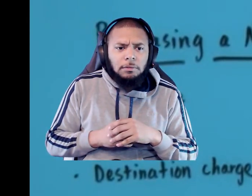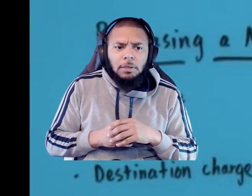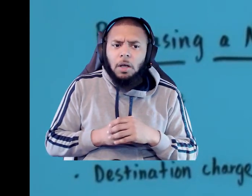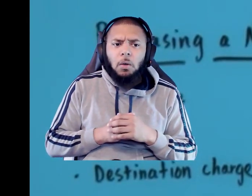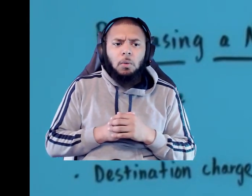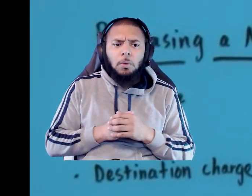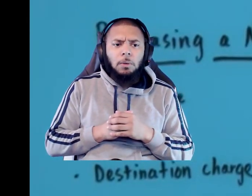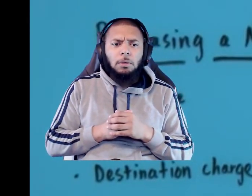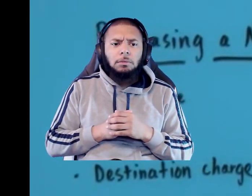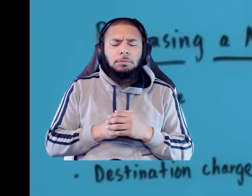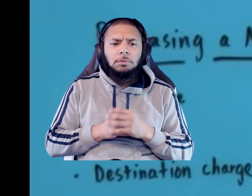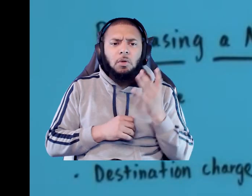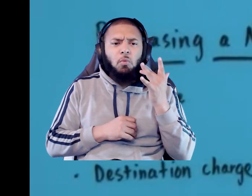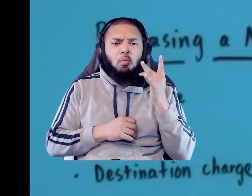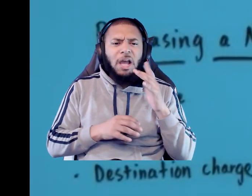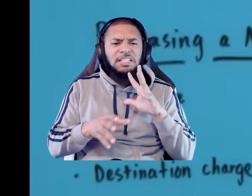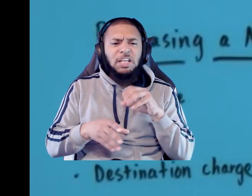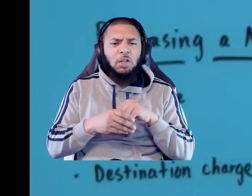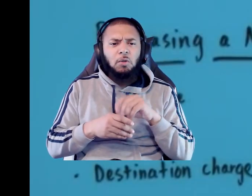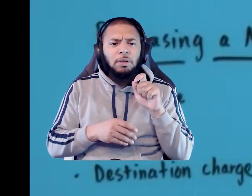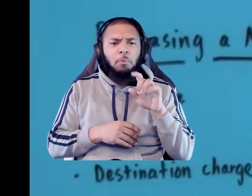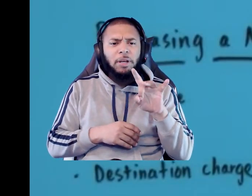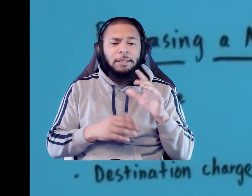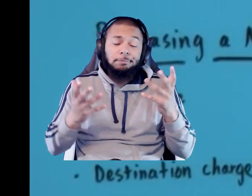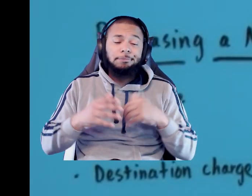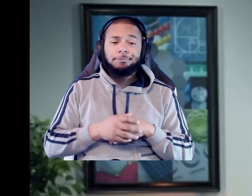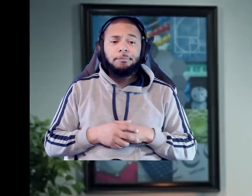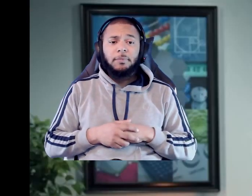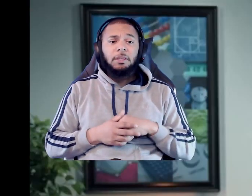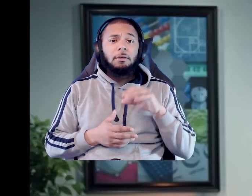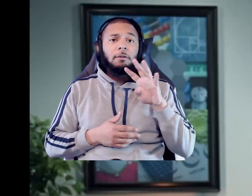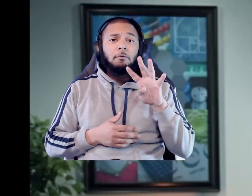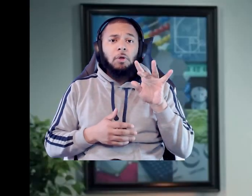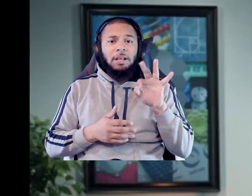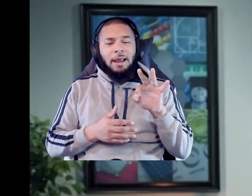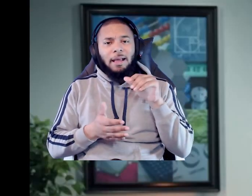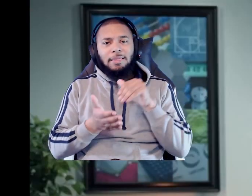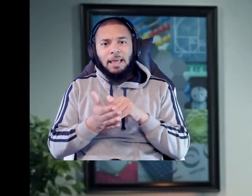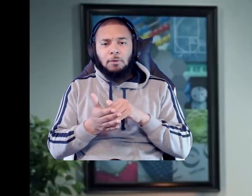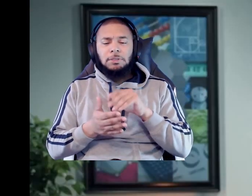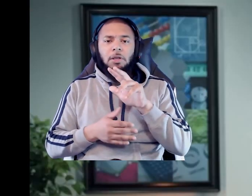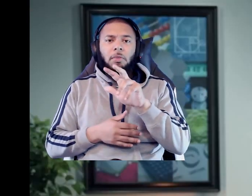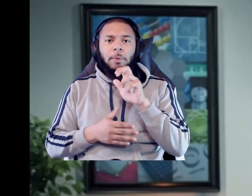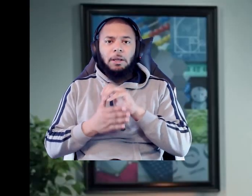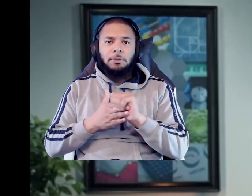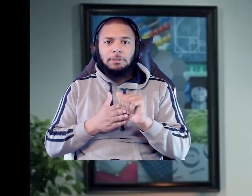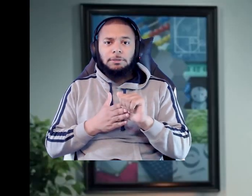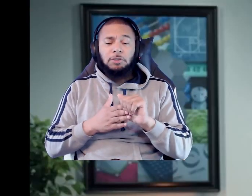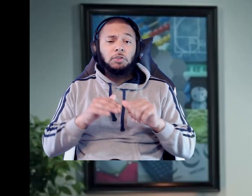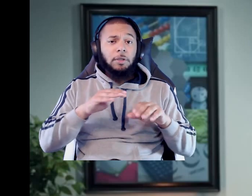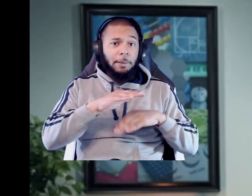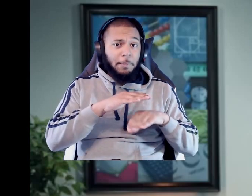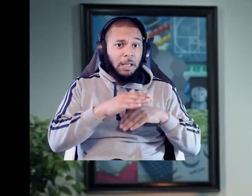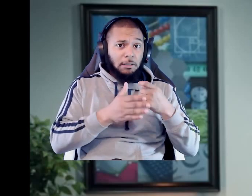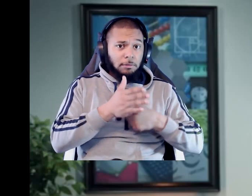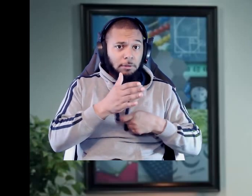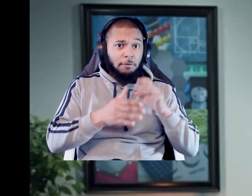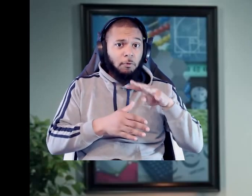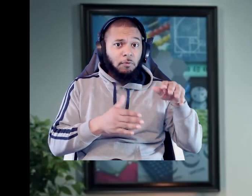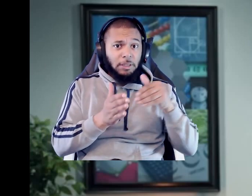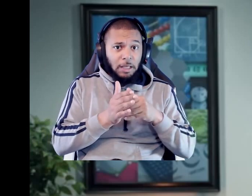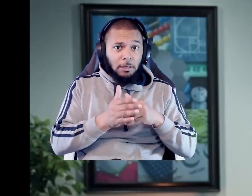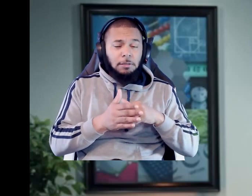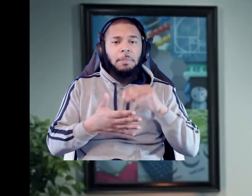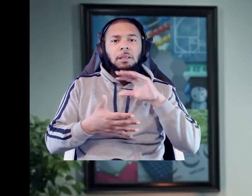49,000, 49.3, which is $49,300. All right, so the base price was $44,000, but with all the options